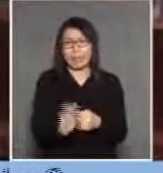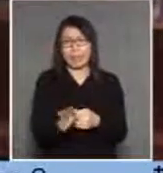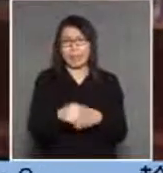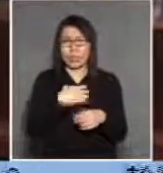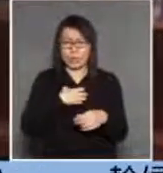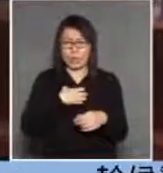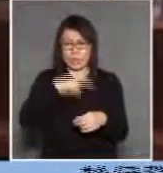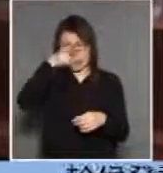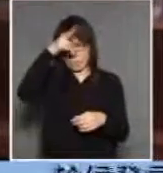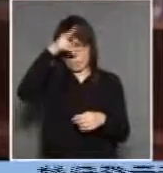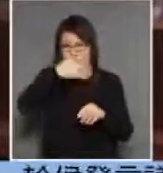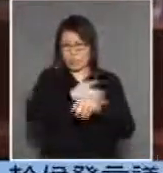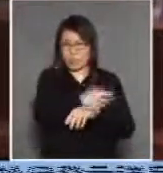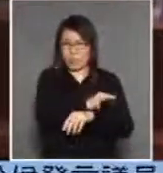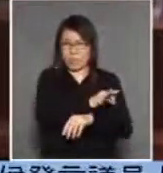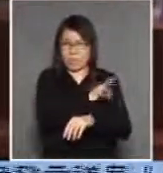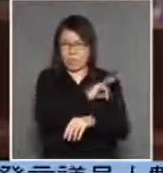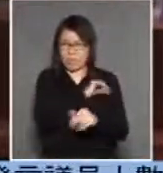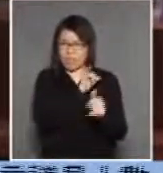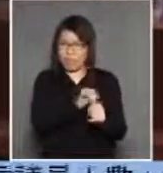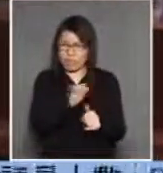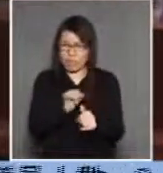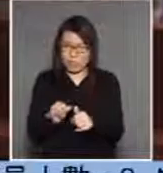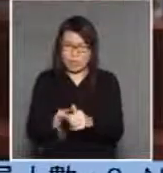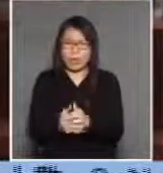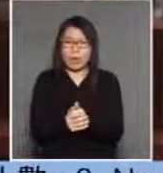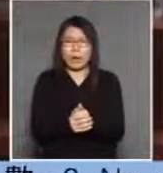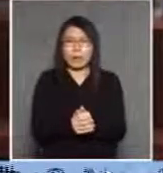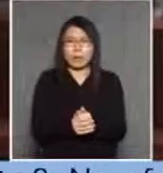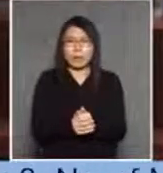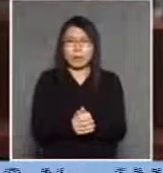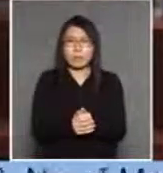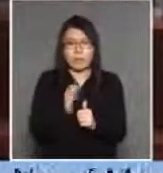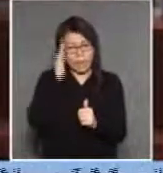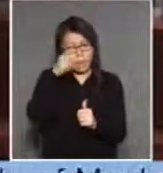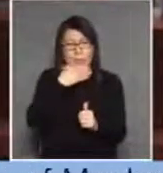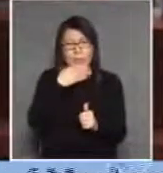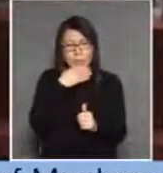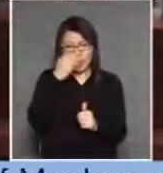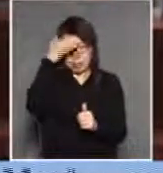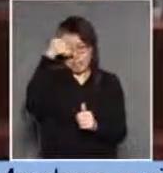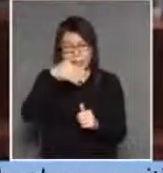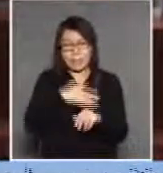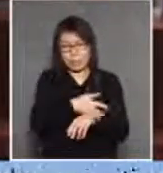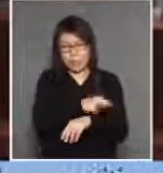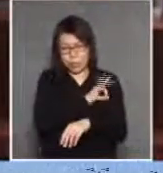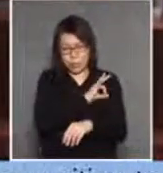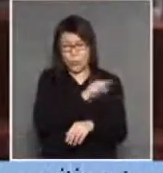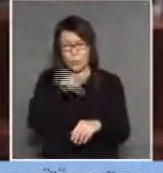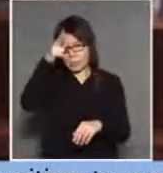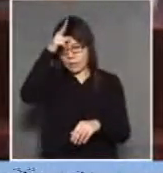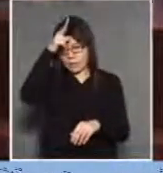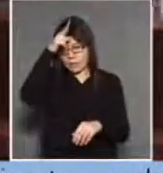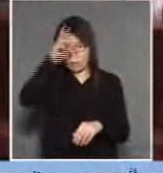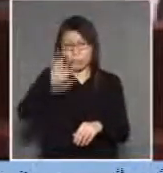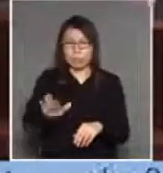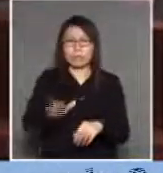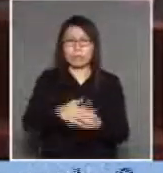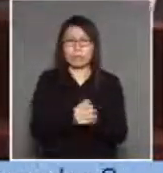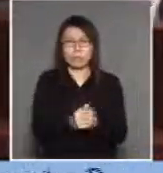and lead young people not to think along a single track and feel that the government has given them a raw deal.